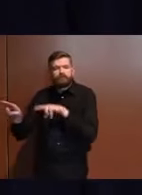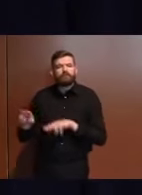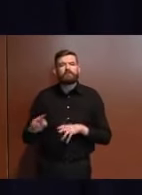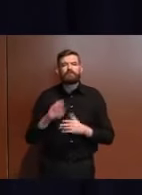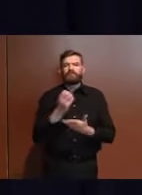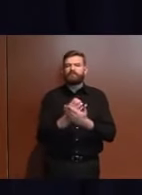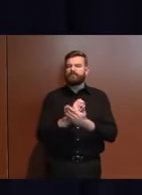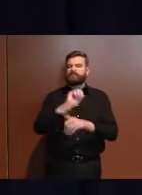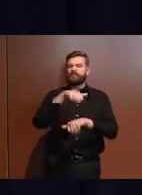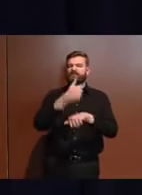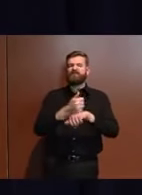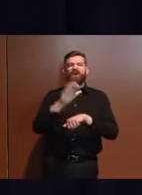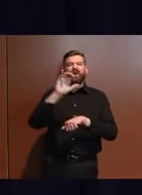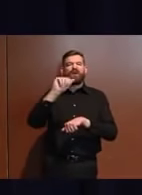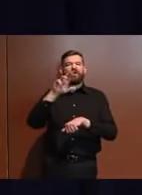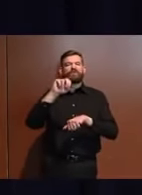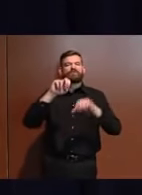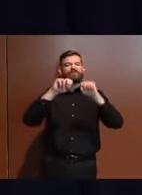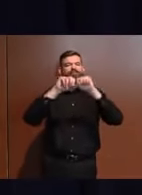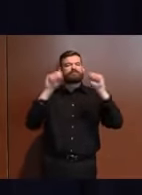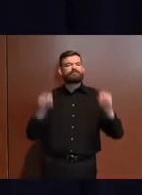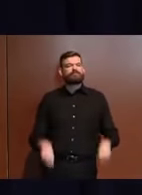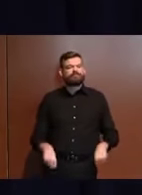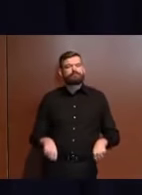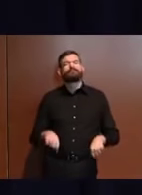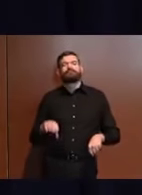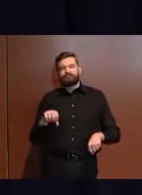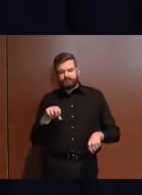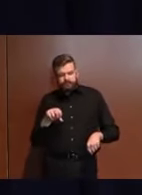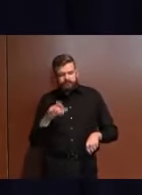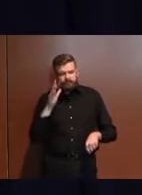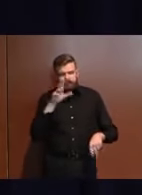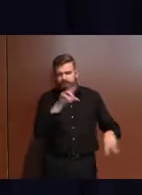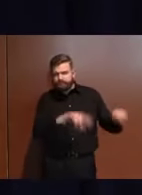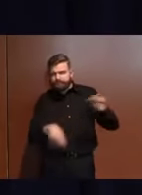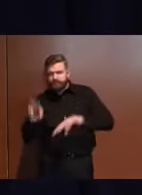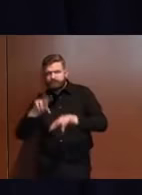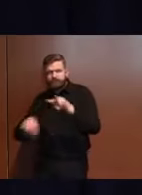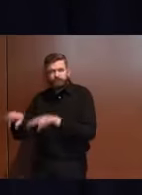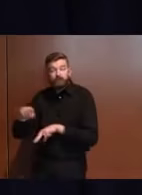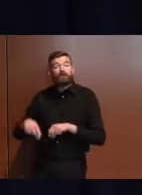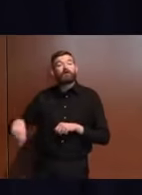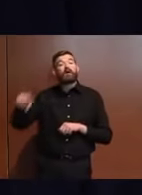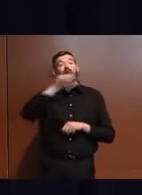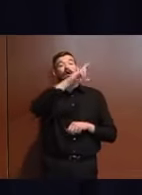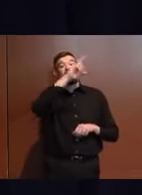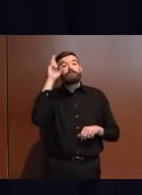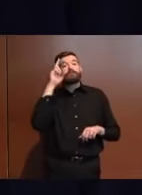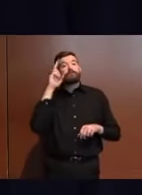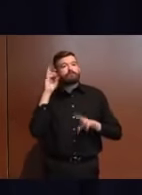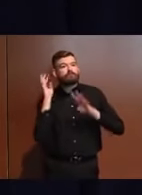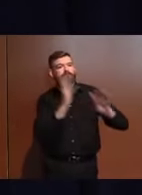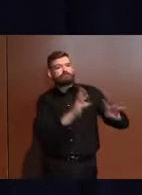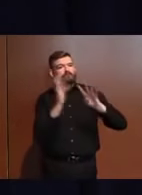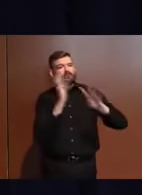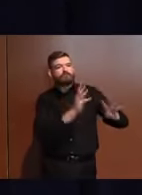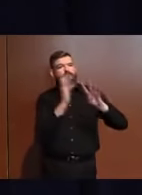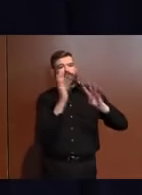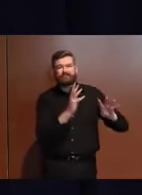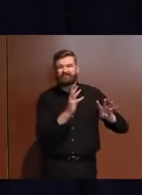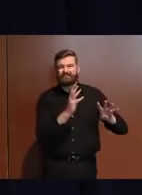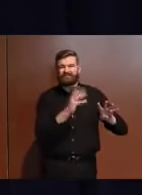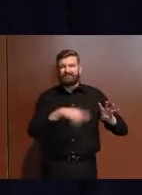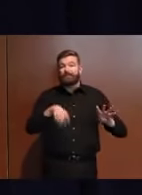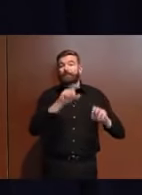influx of patients, the hospitals are telling me they're concerned about the quality of care and the standards of care, and we want to